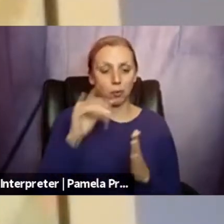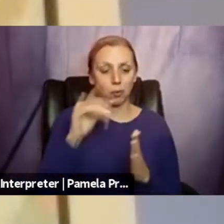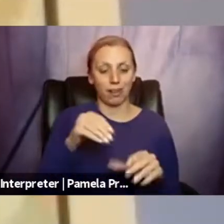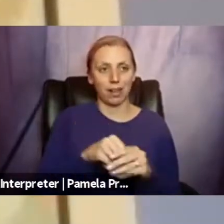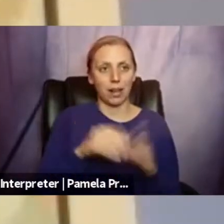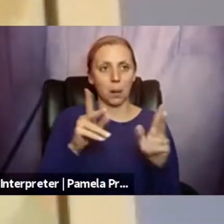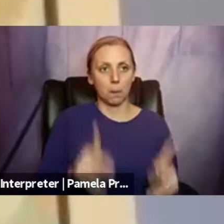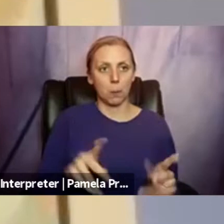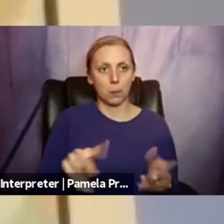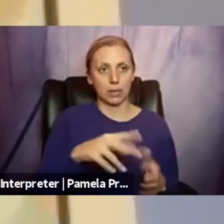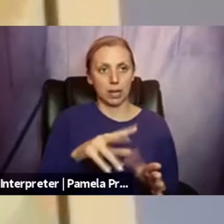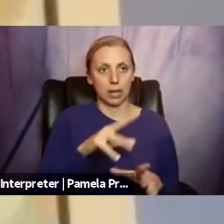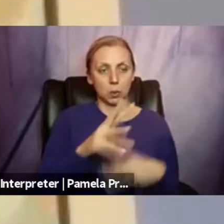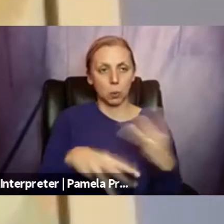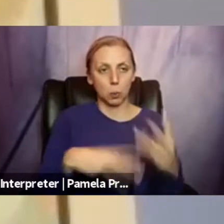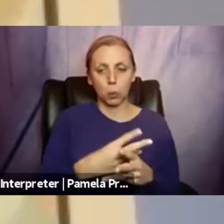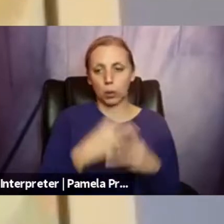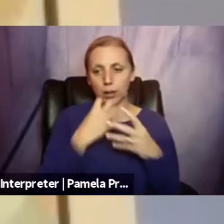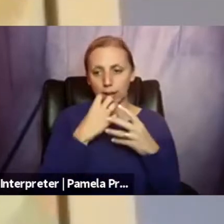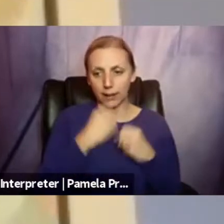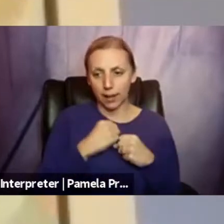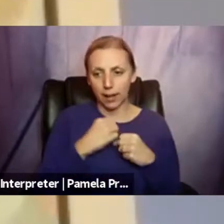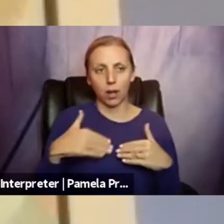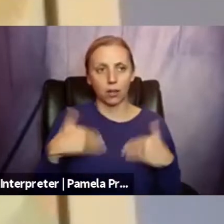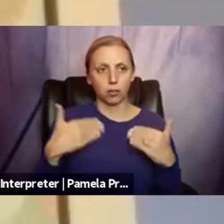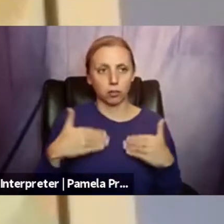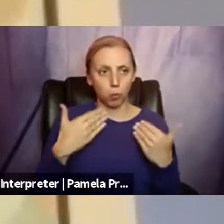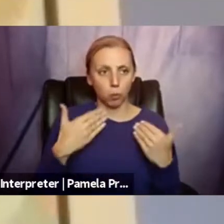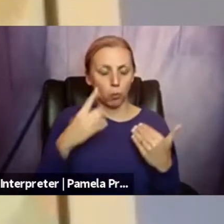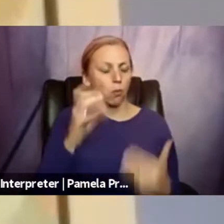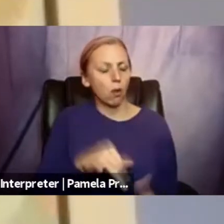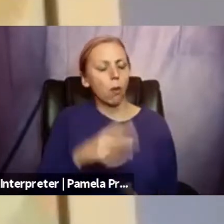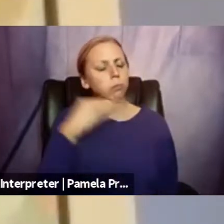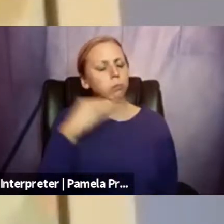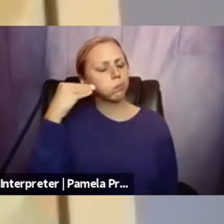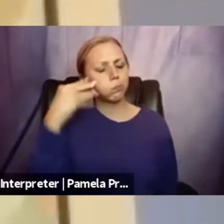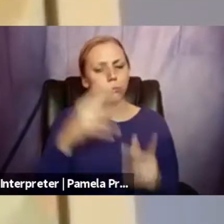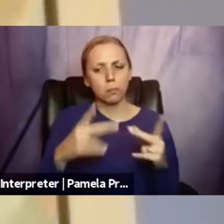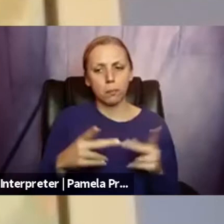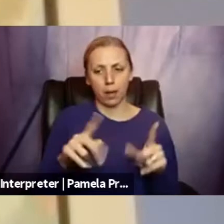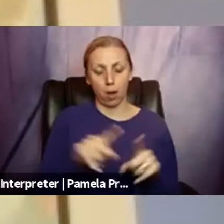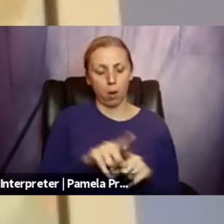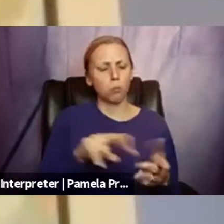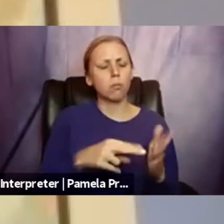world, care and joy in our home spaces, as well as what community meant to